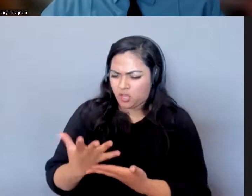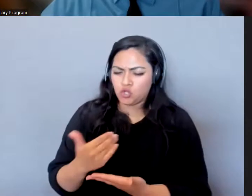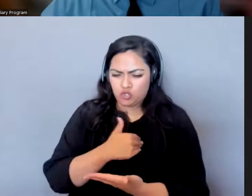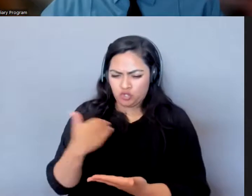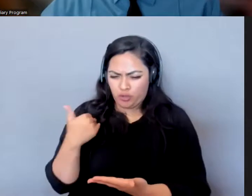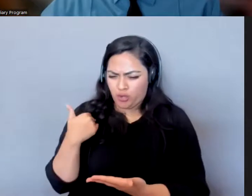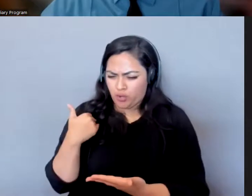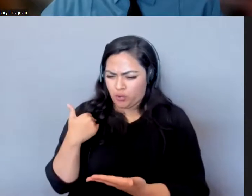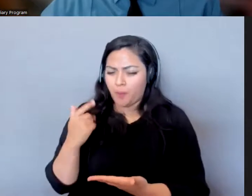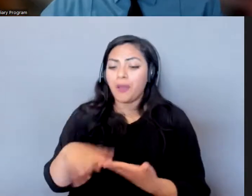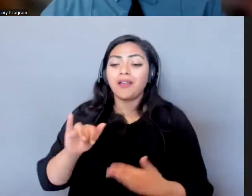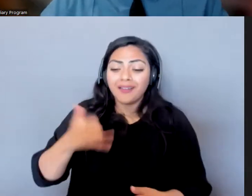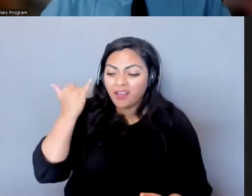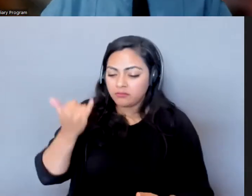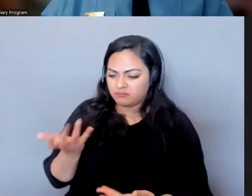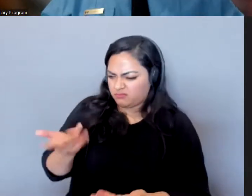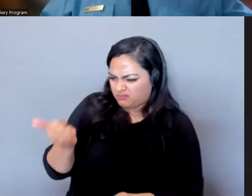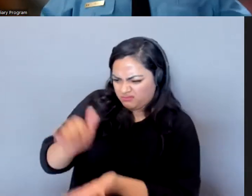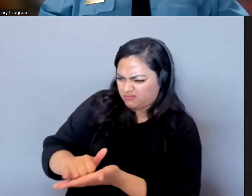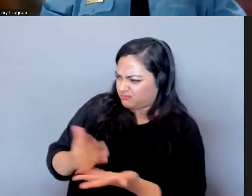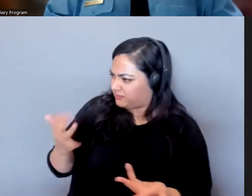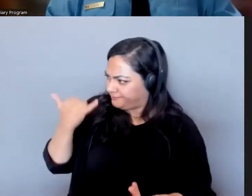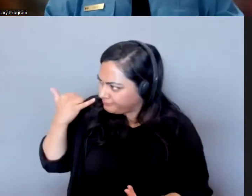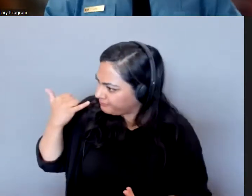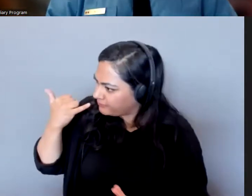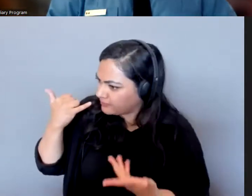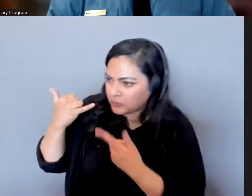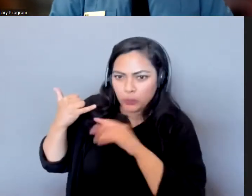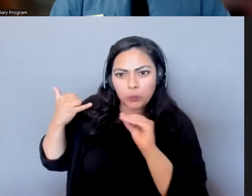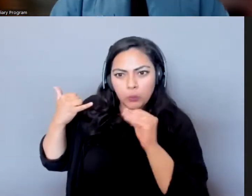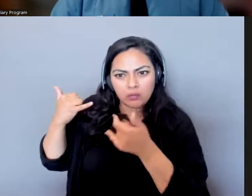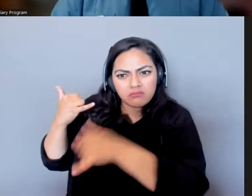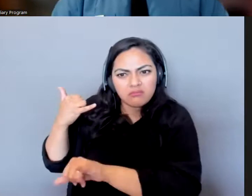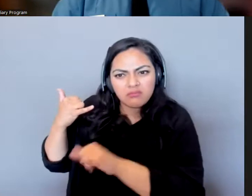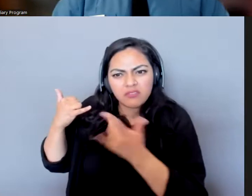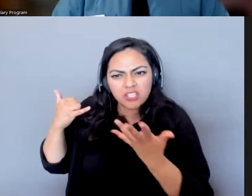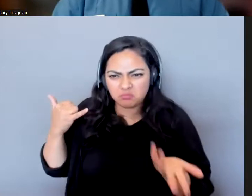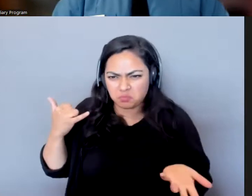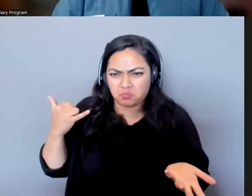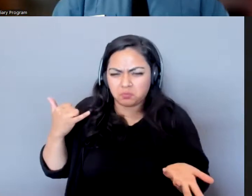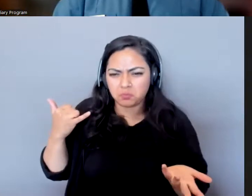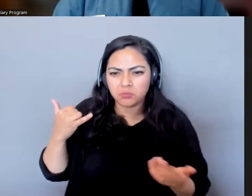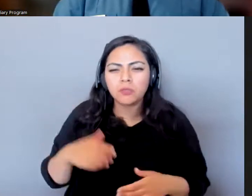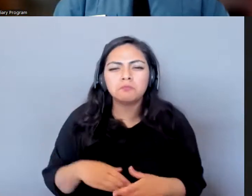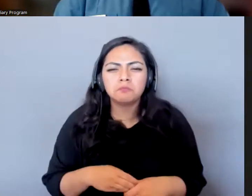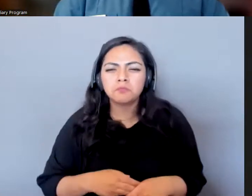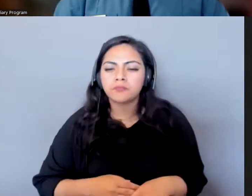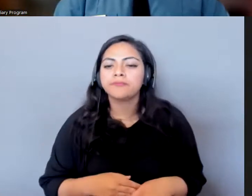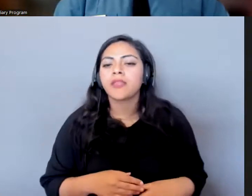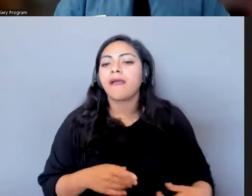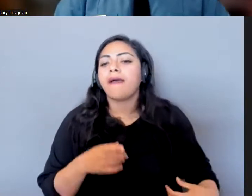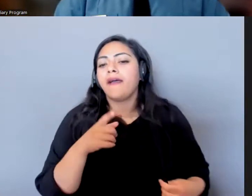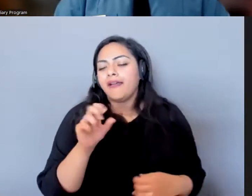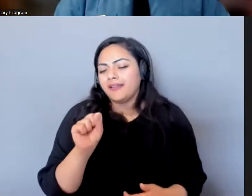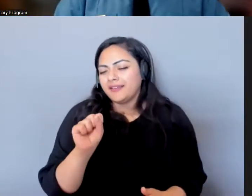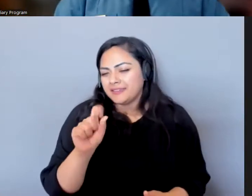once it is answered? Um, that it hangs up once it's answered. No, usually it's not that it's hung up. It's that it